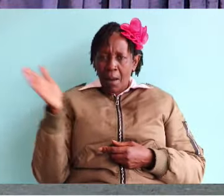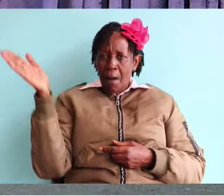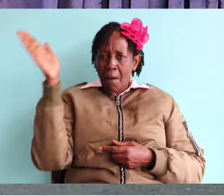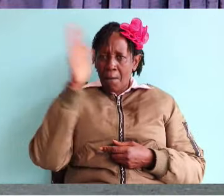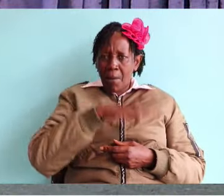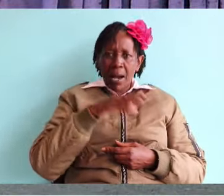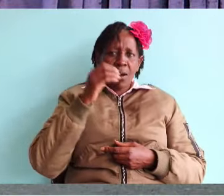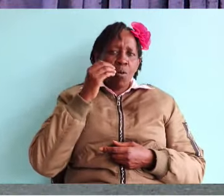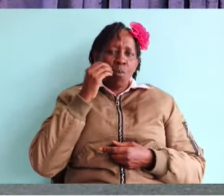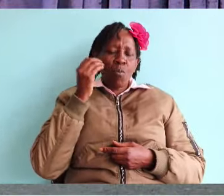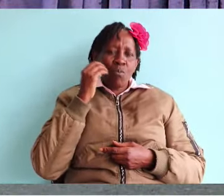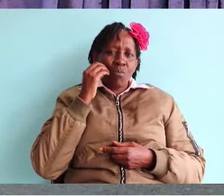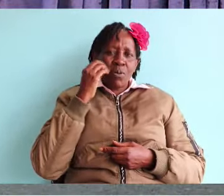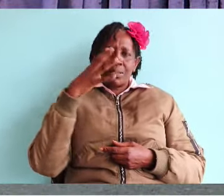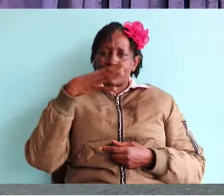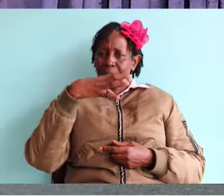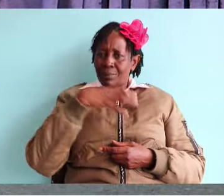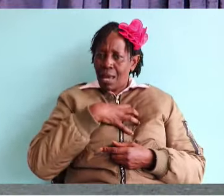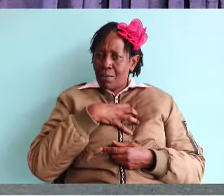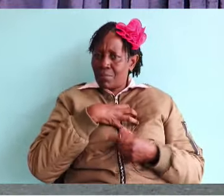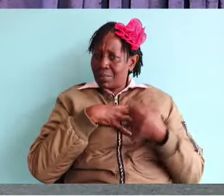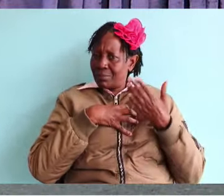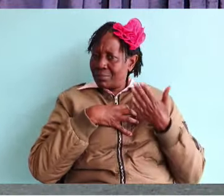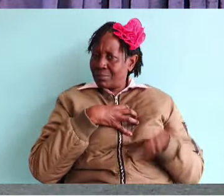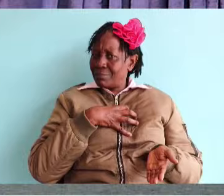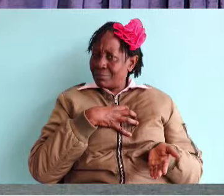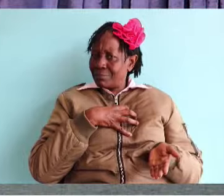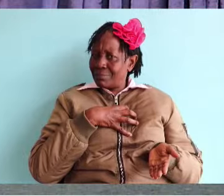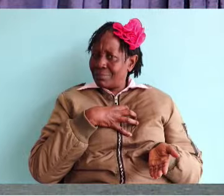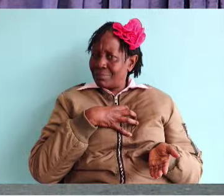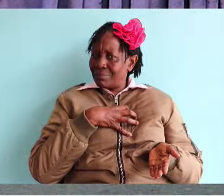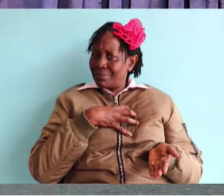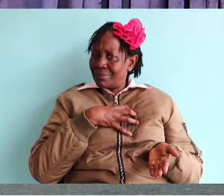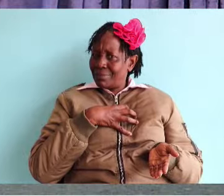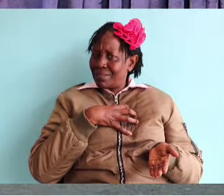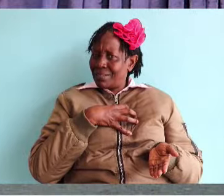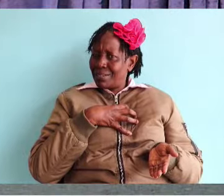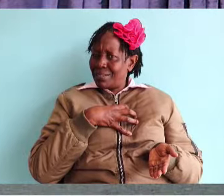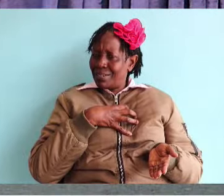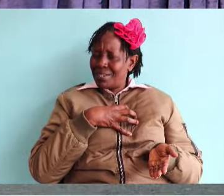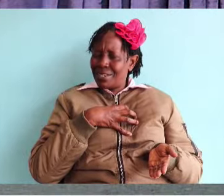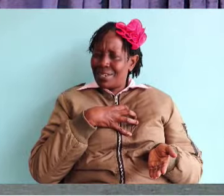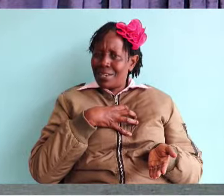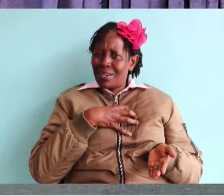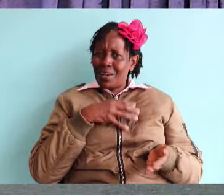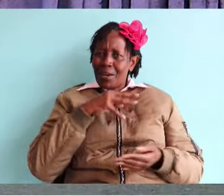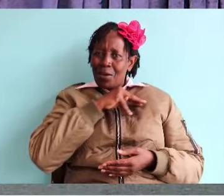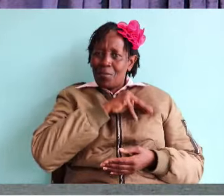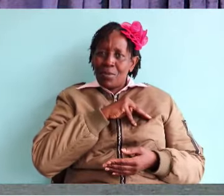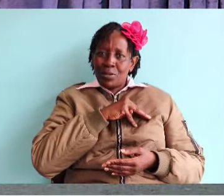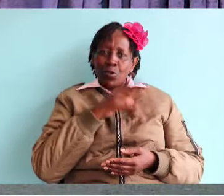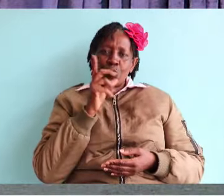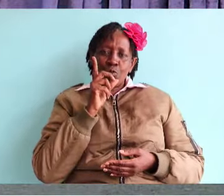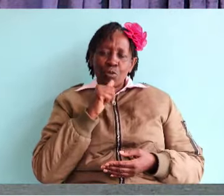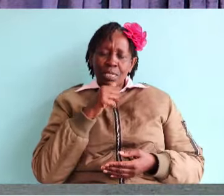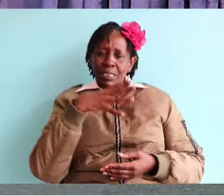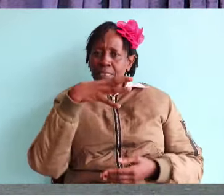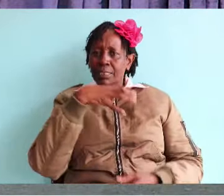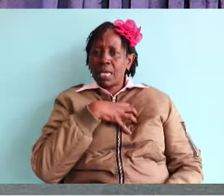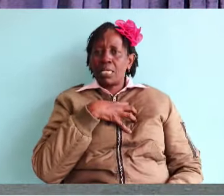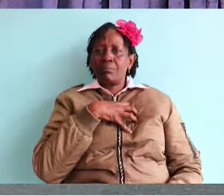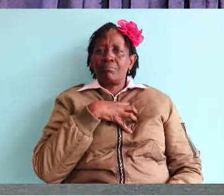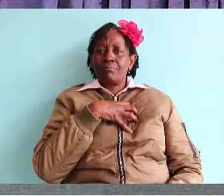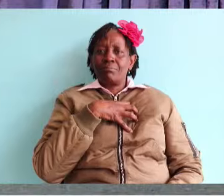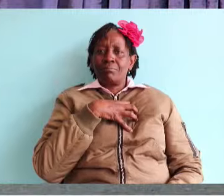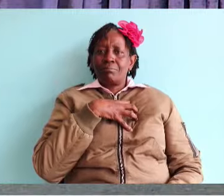retirement? This looks like now the mission is done. I have nothing more to do. And we have heard you should not take retire